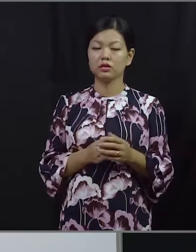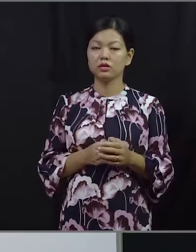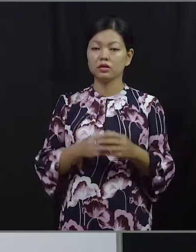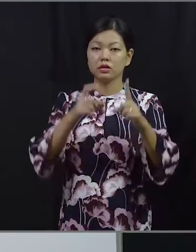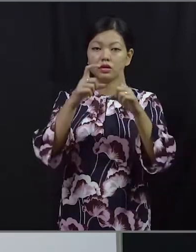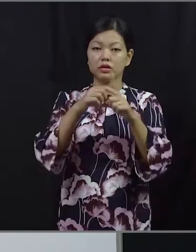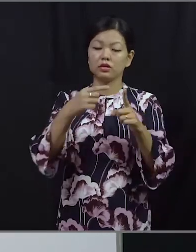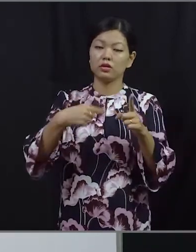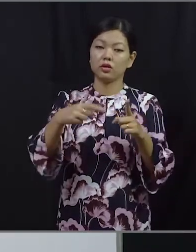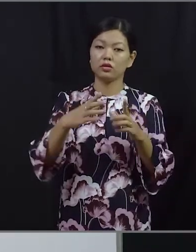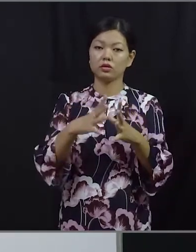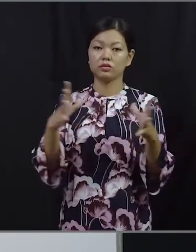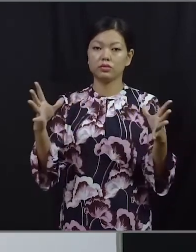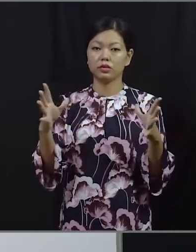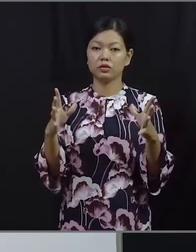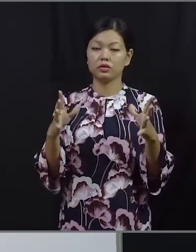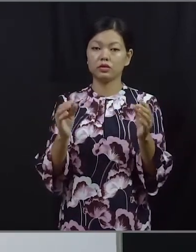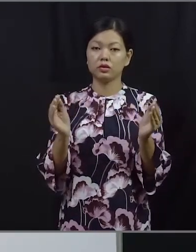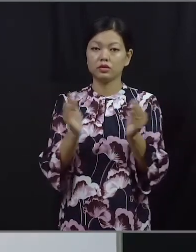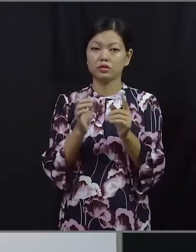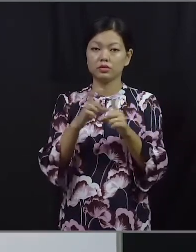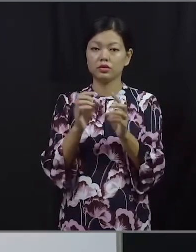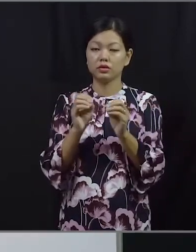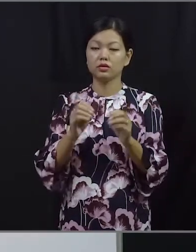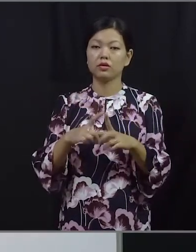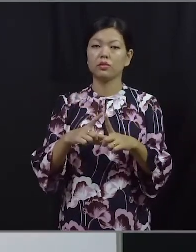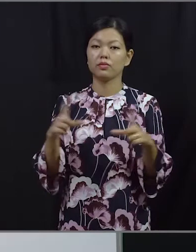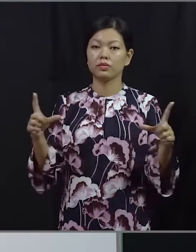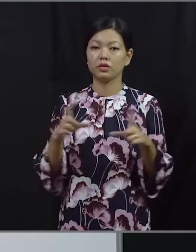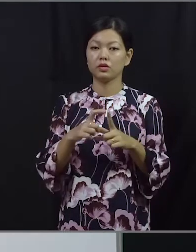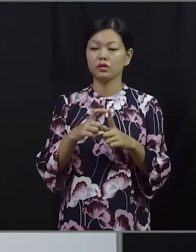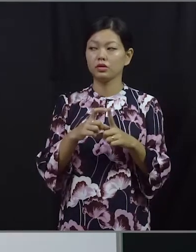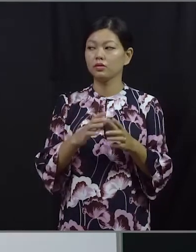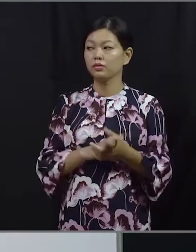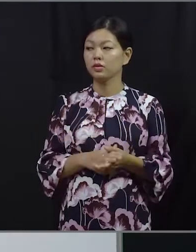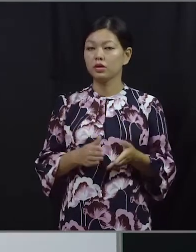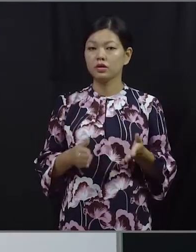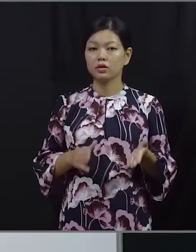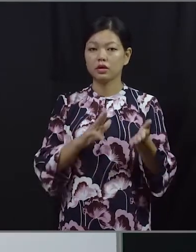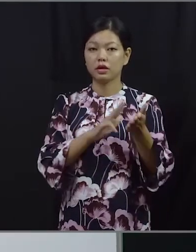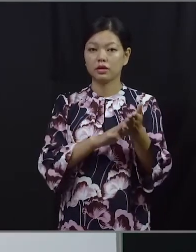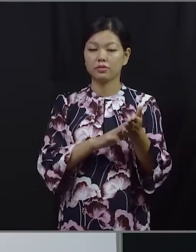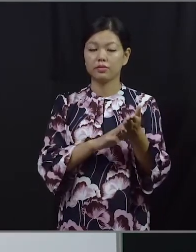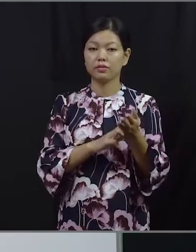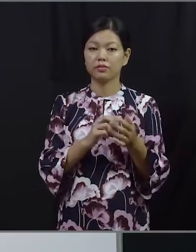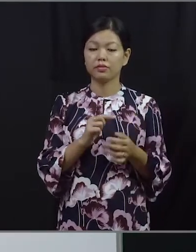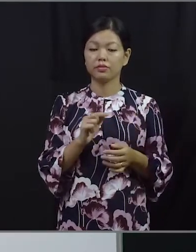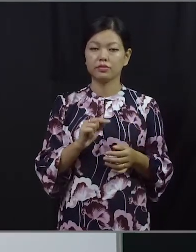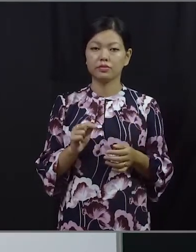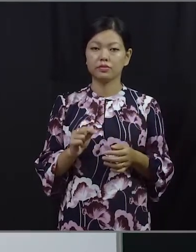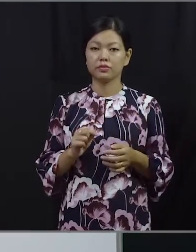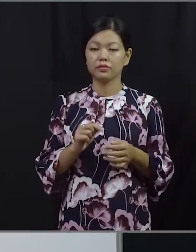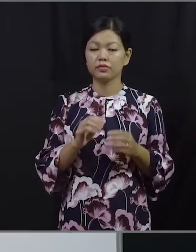D. Okay, means this is the least distance of distinct vision. So I can write, so m magnifying power